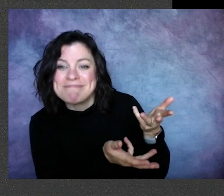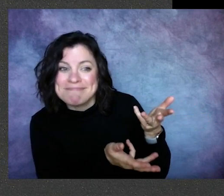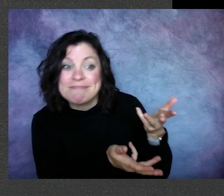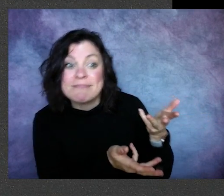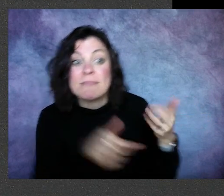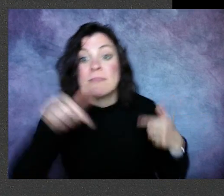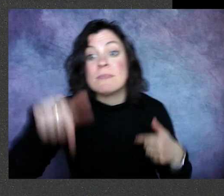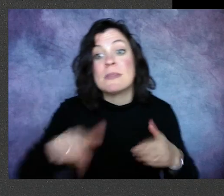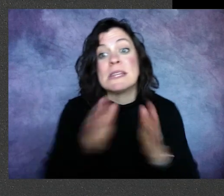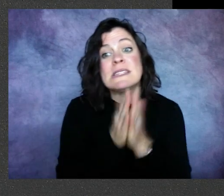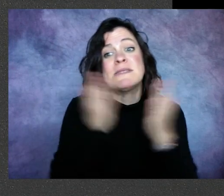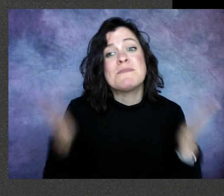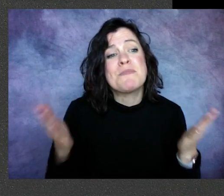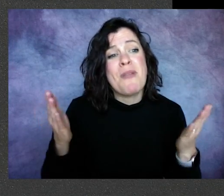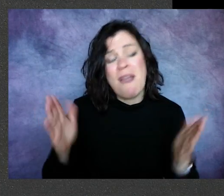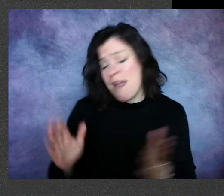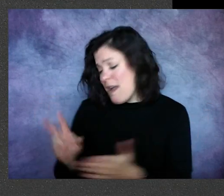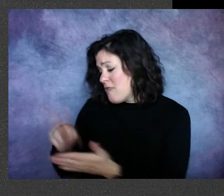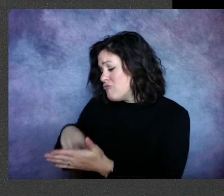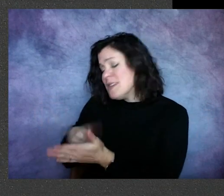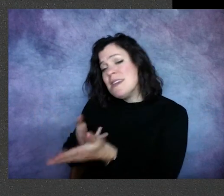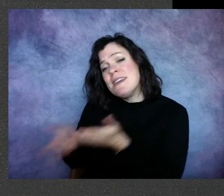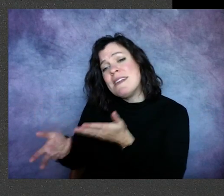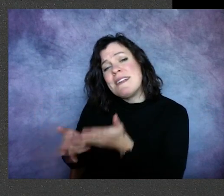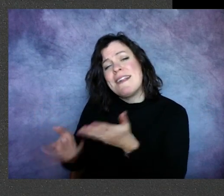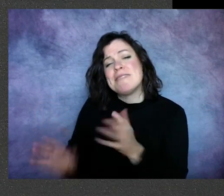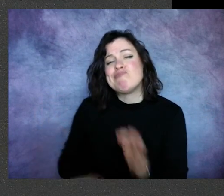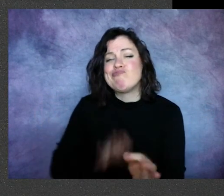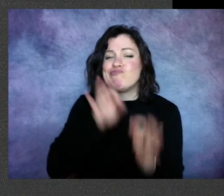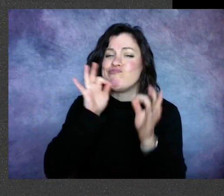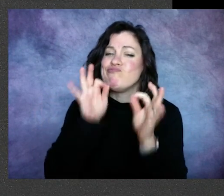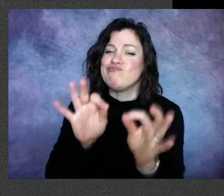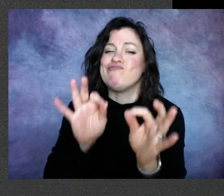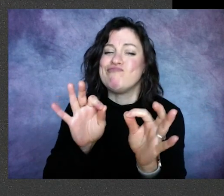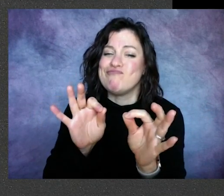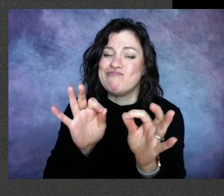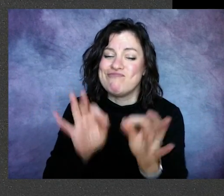And I am just right for this book.